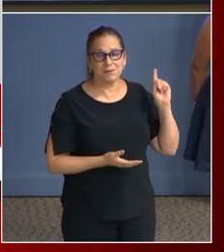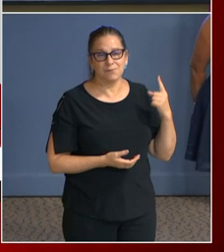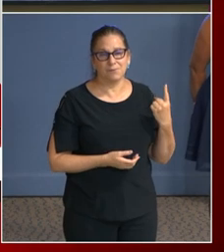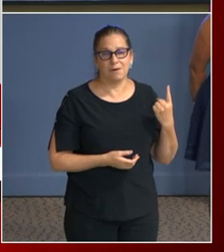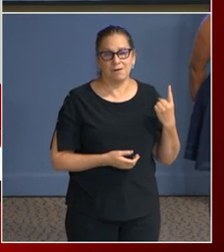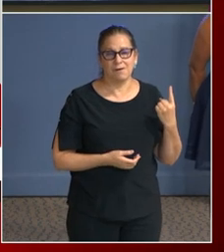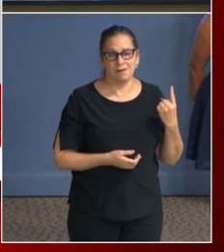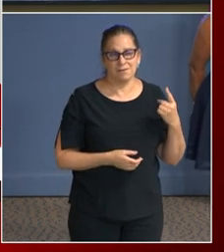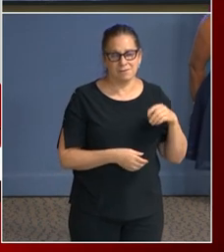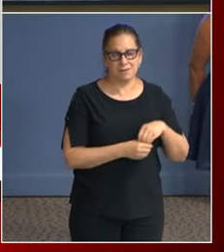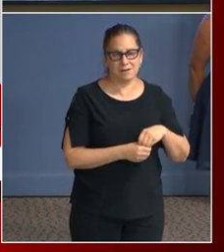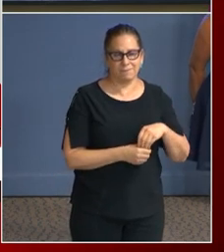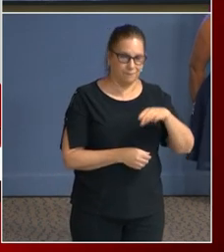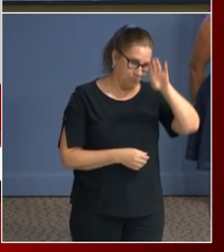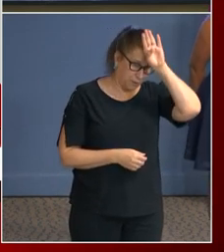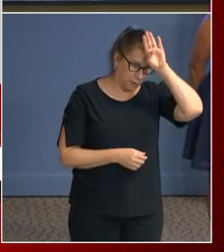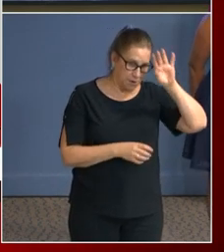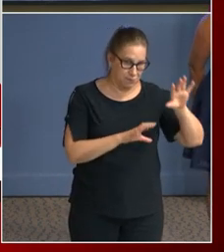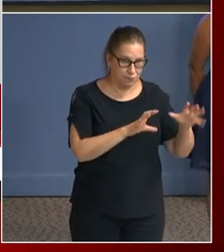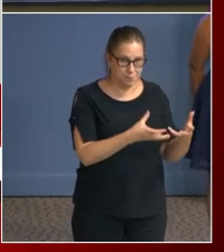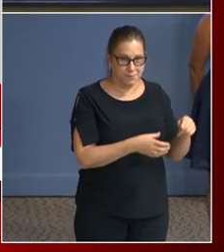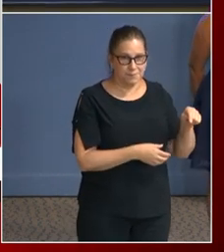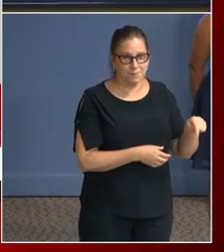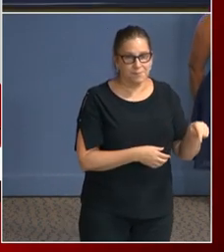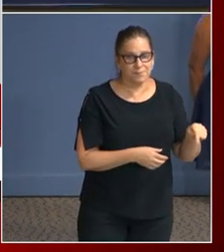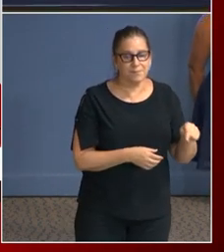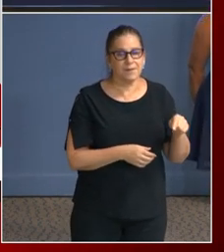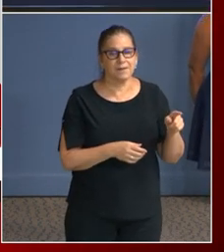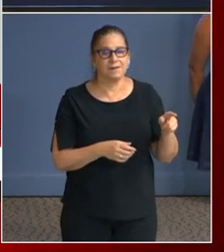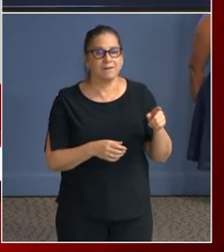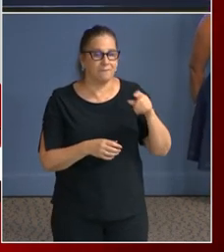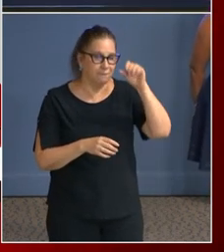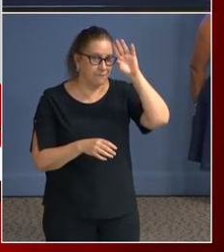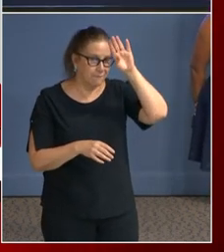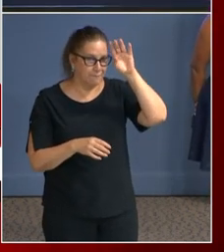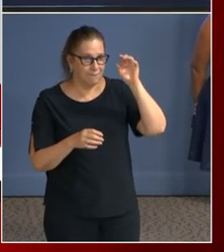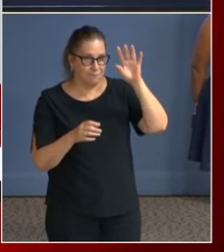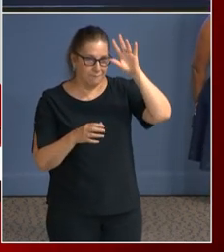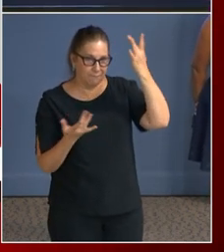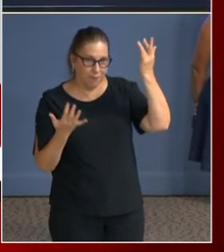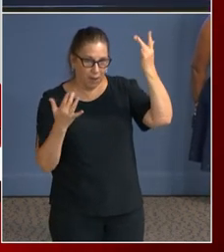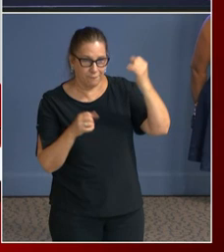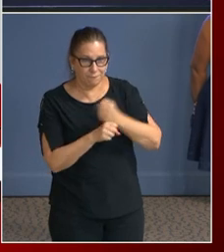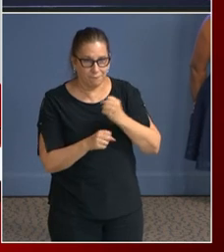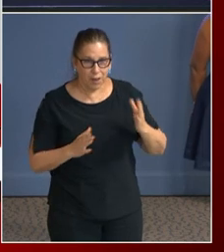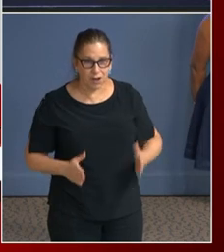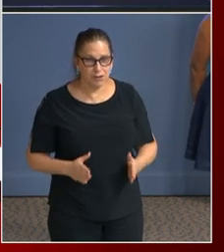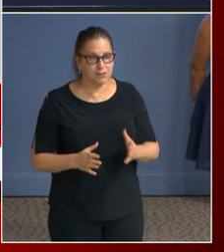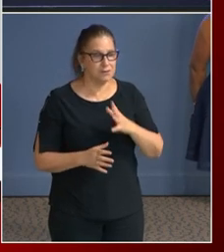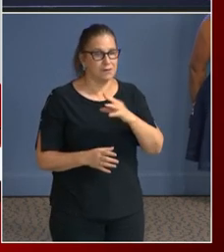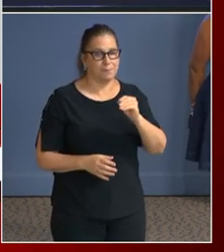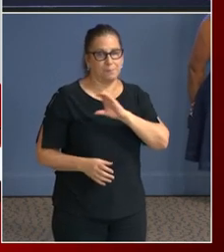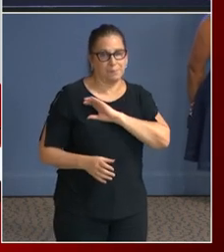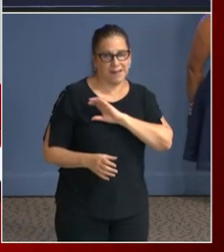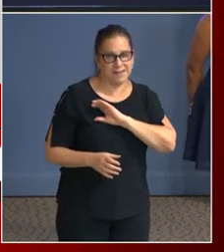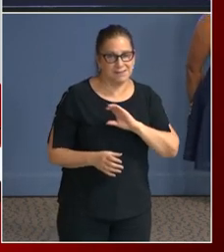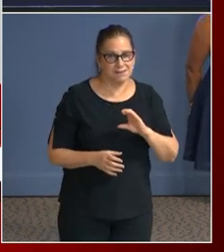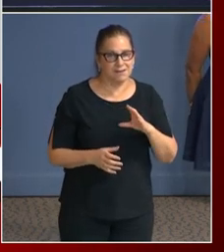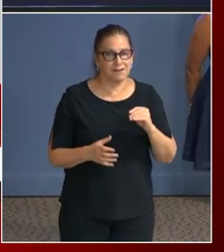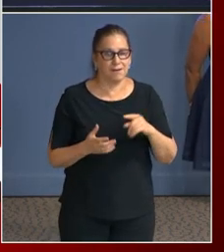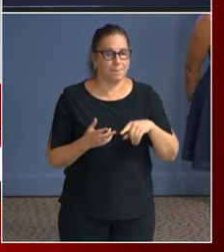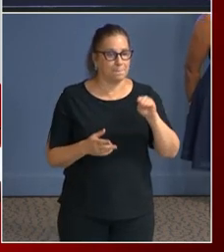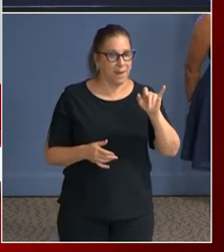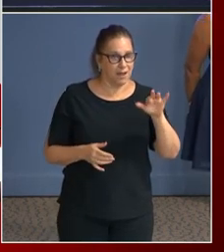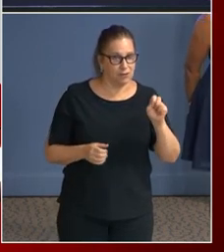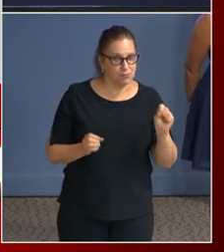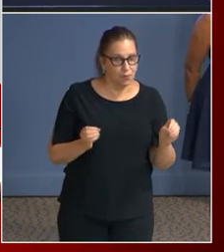Division, along with our firefighters and operations, teamed with officers from Metropolitan Police Department and the Mayor's Office on Community Relations